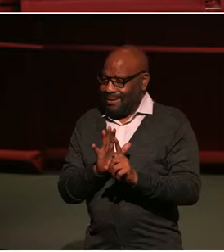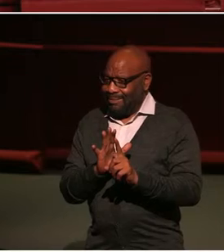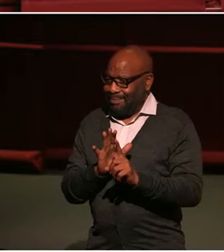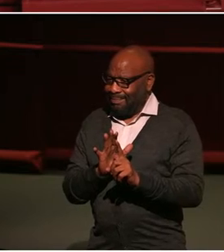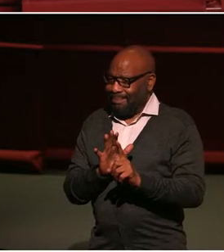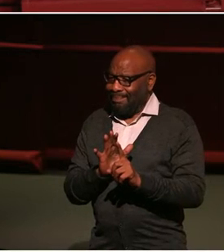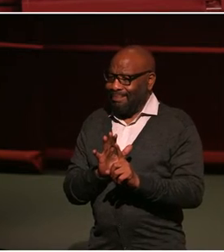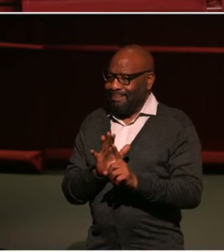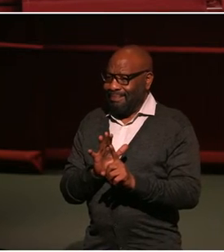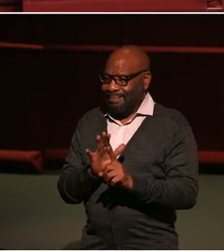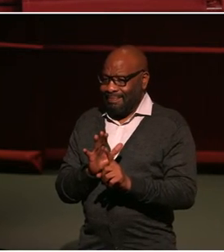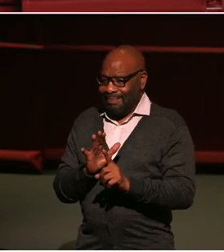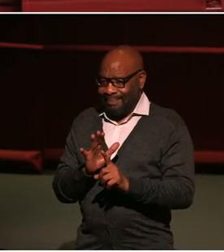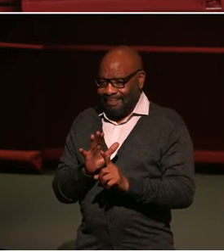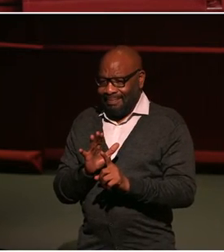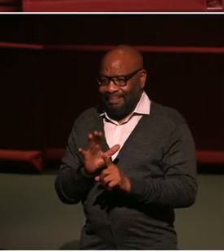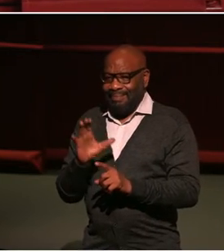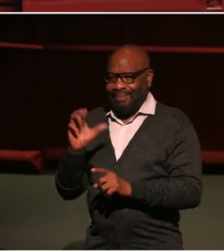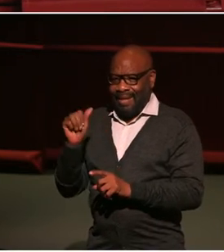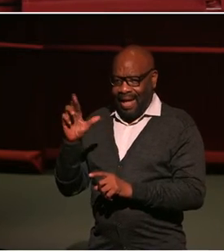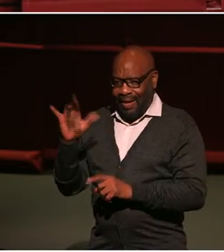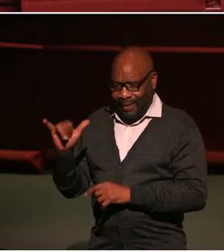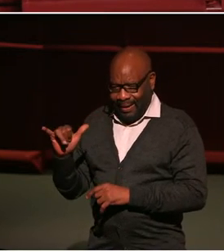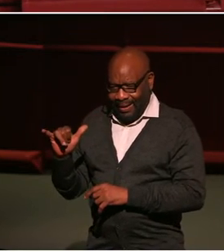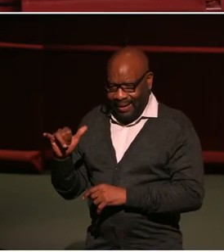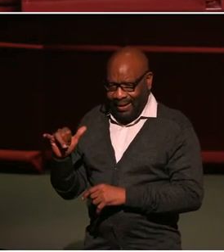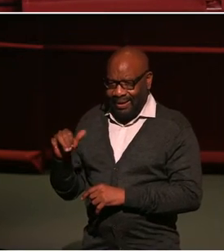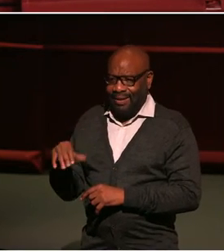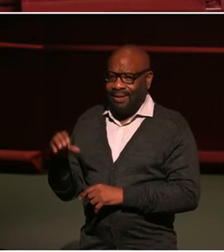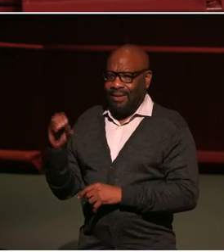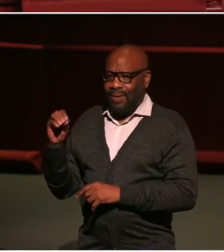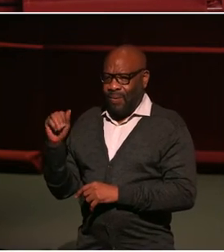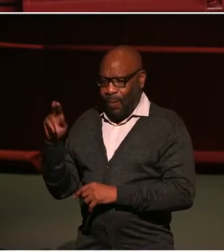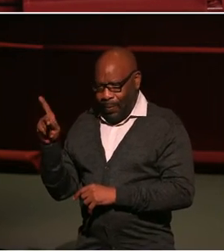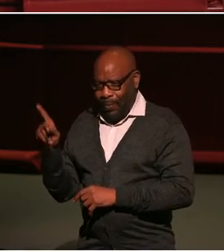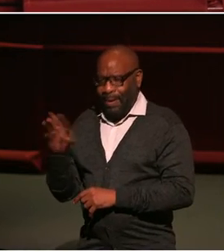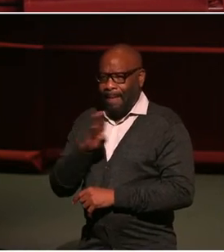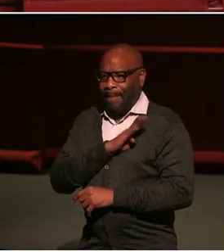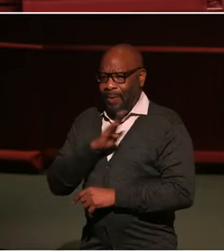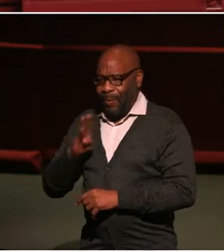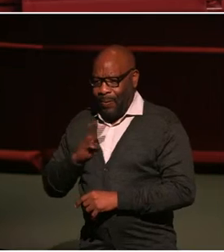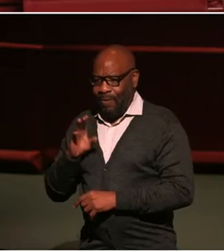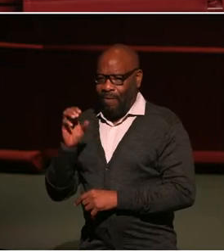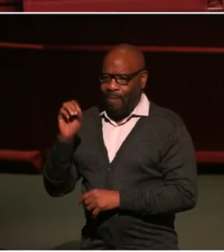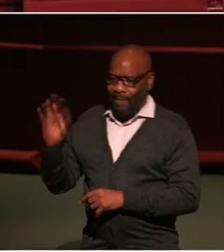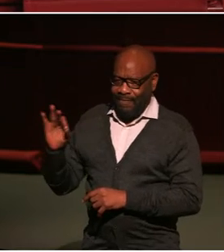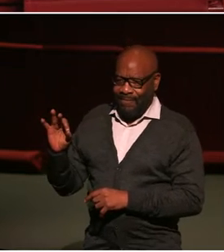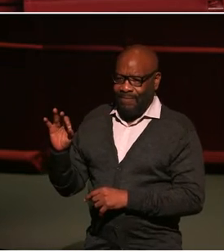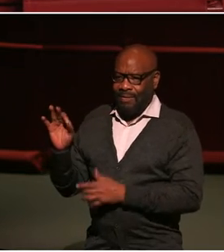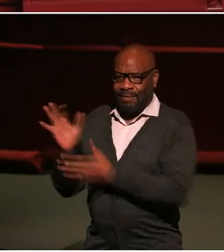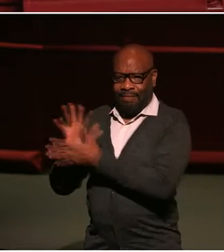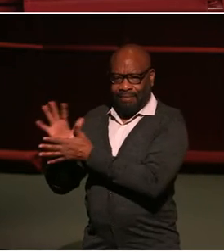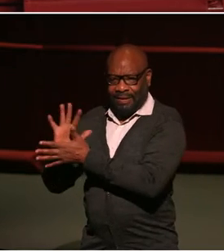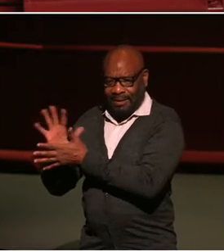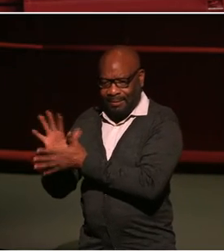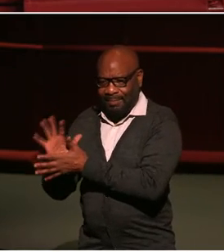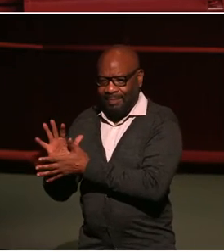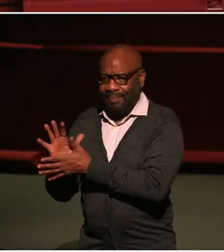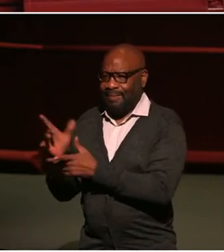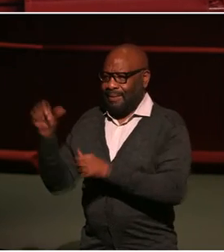the Academy Award board of motion pictures and